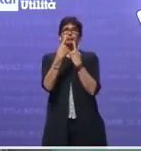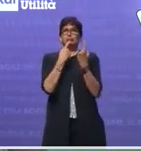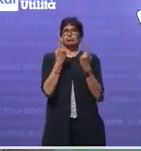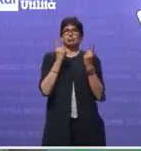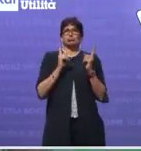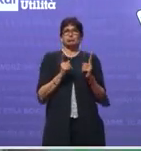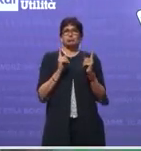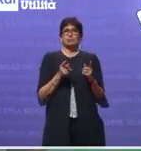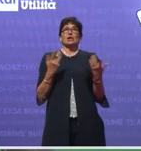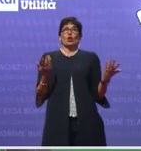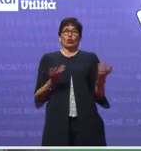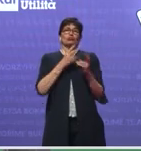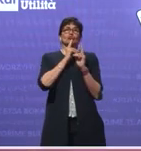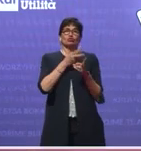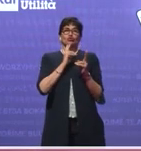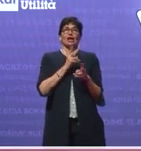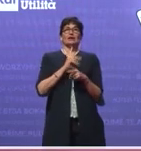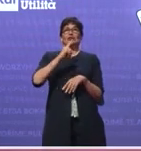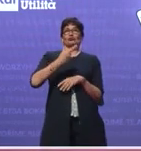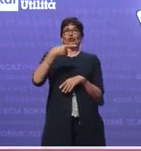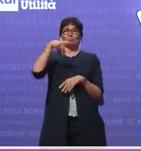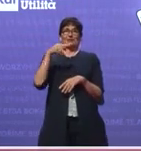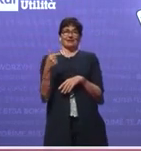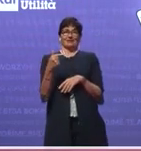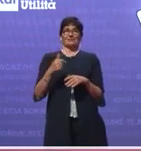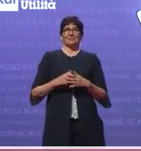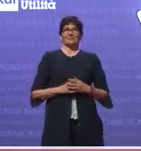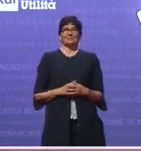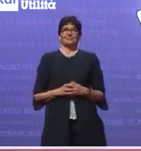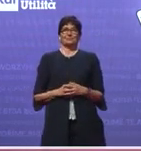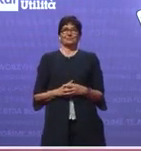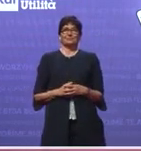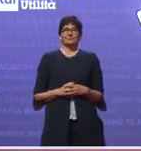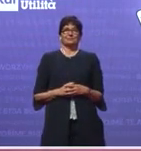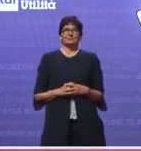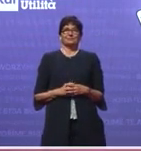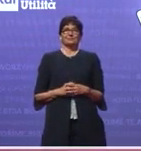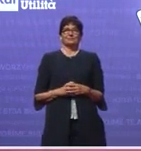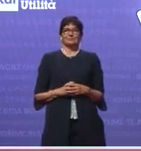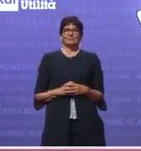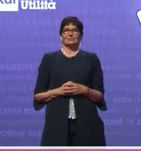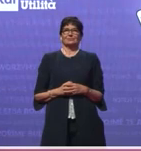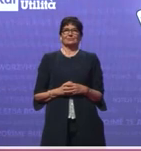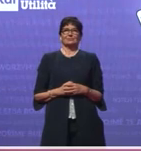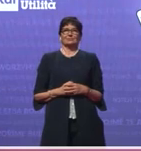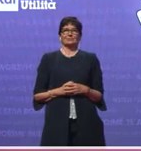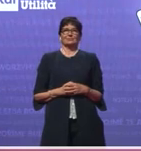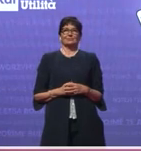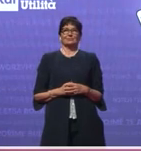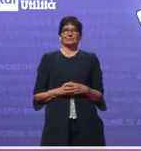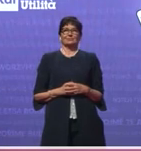things at a human level, and in some cases, an exceptional human level